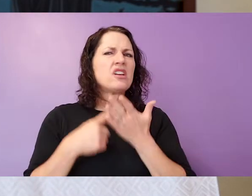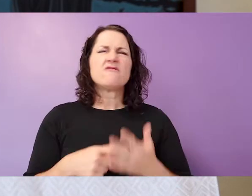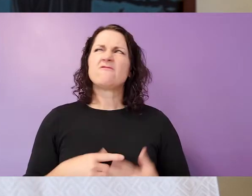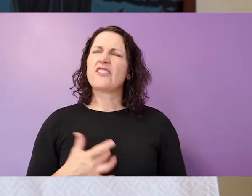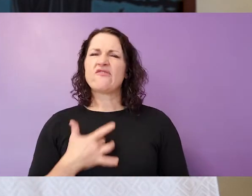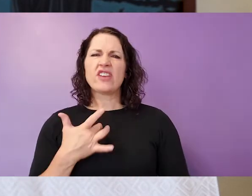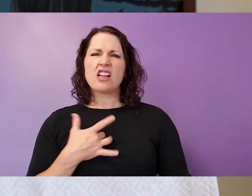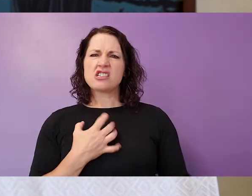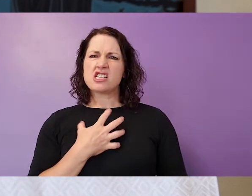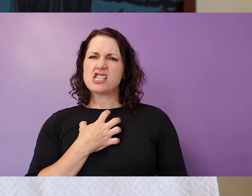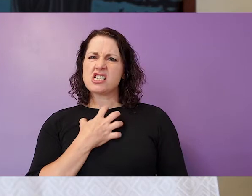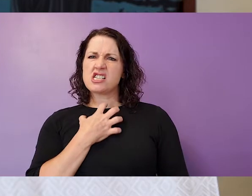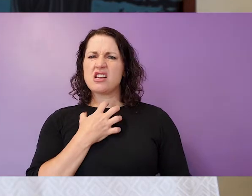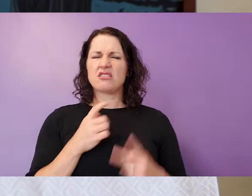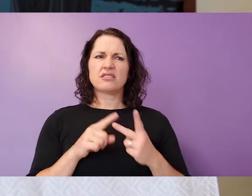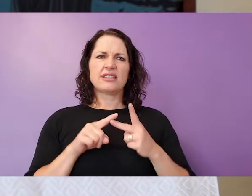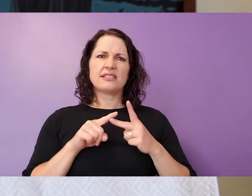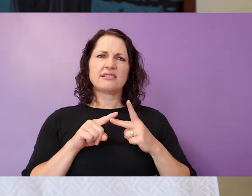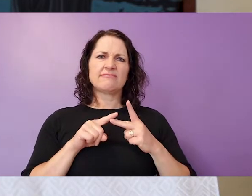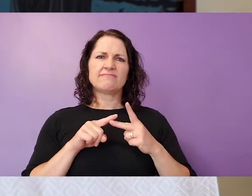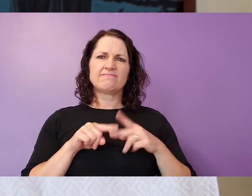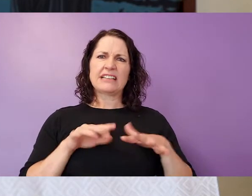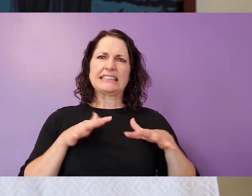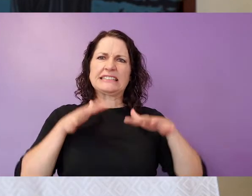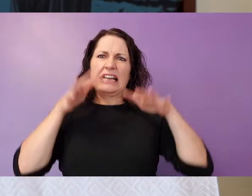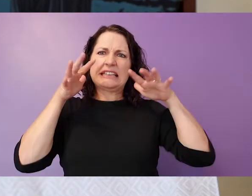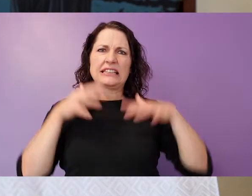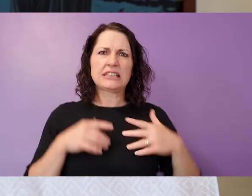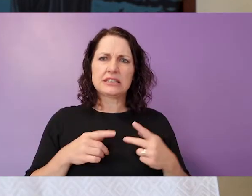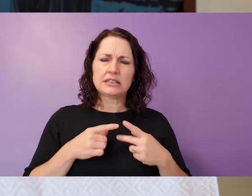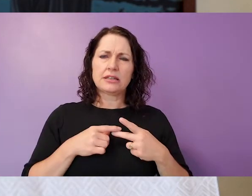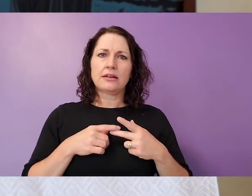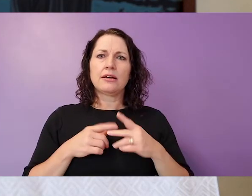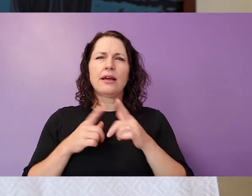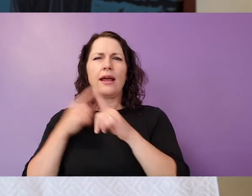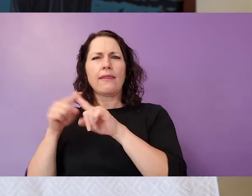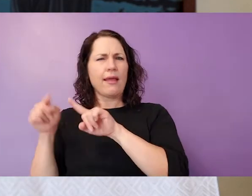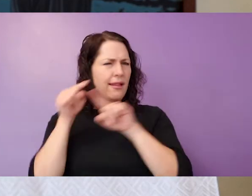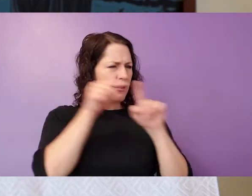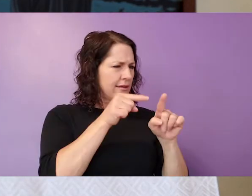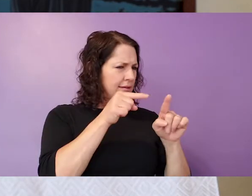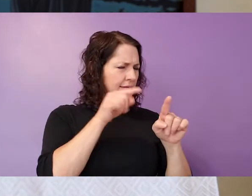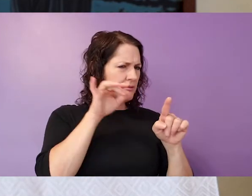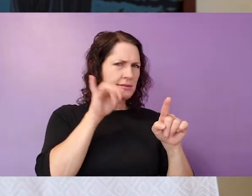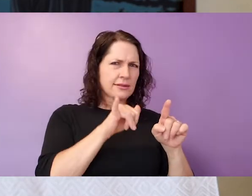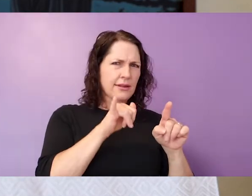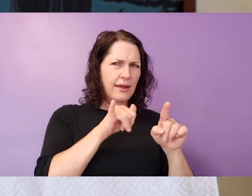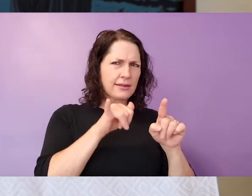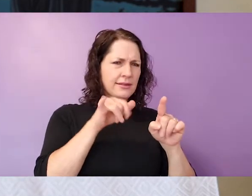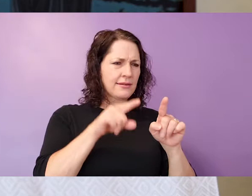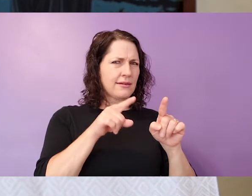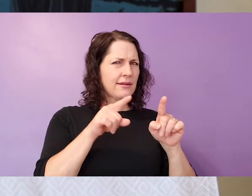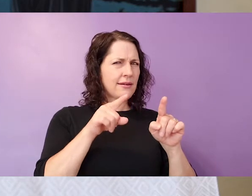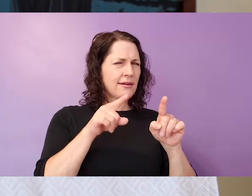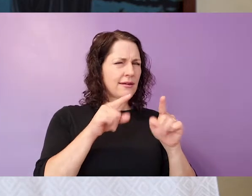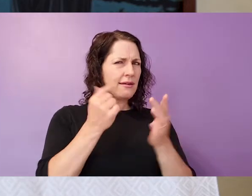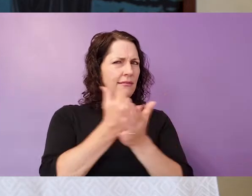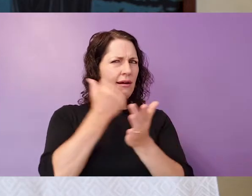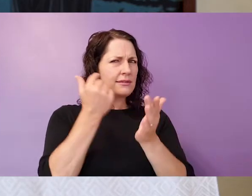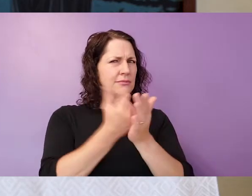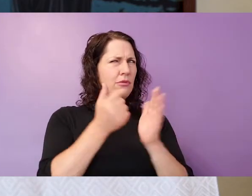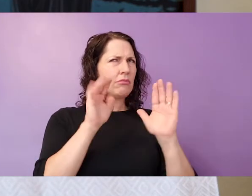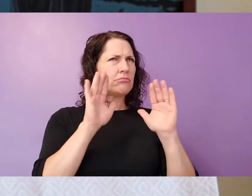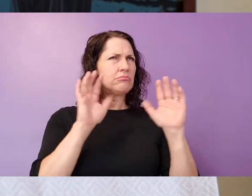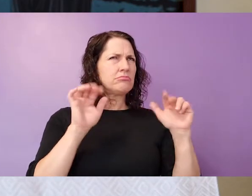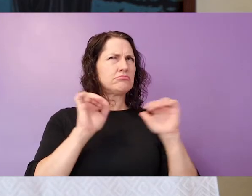of annoyance, anxiousness. And then I go back to the parable of the